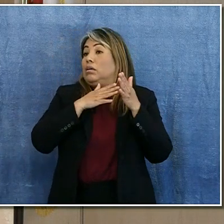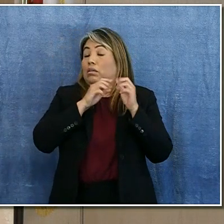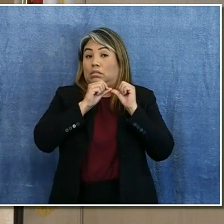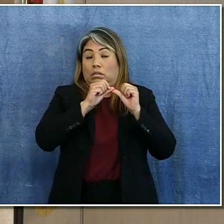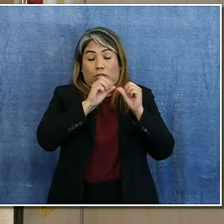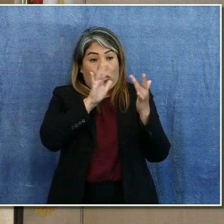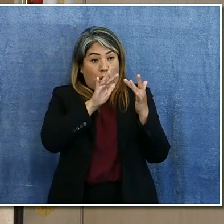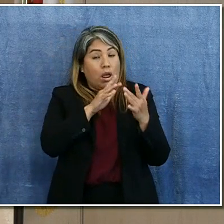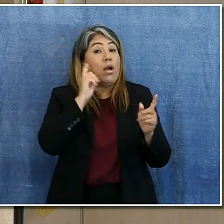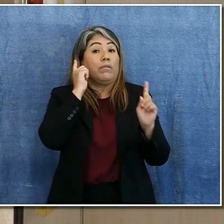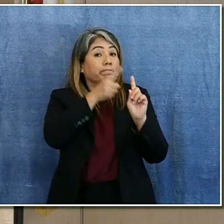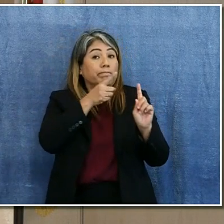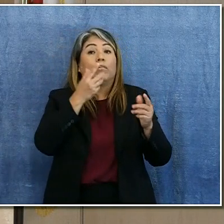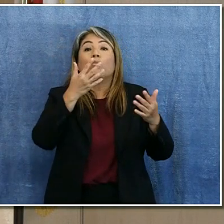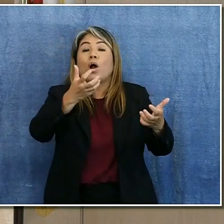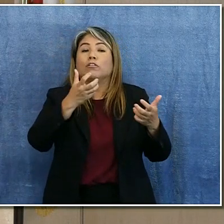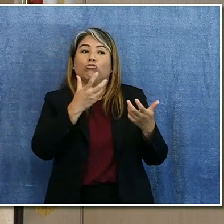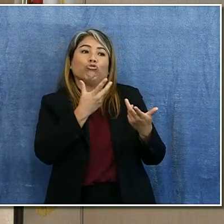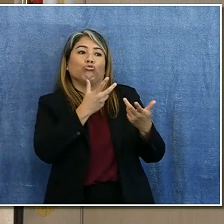the individual